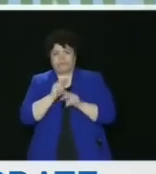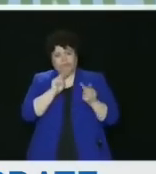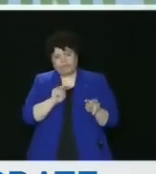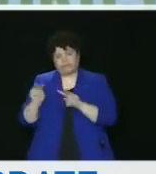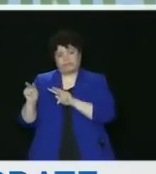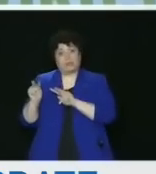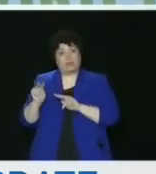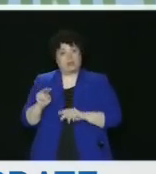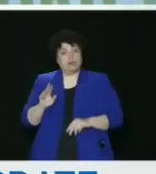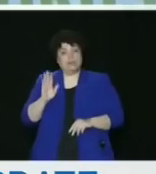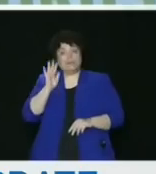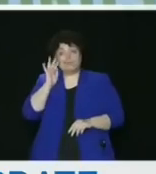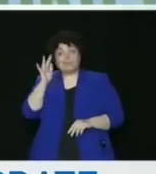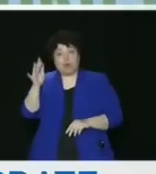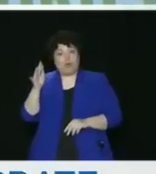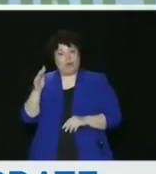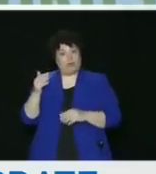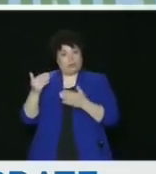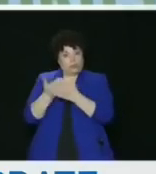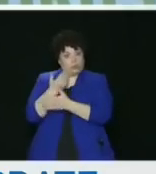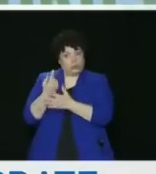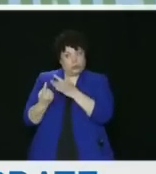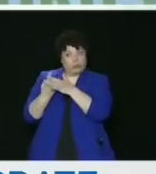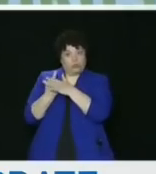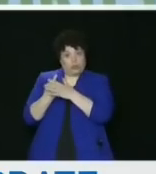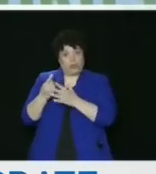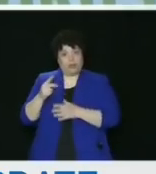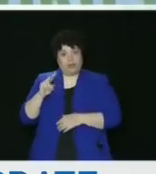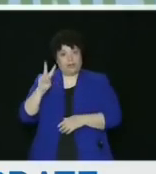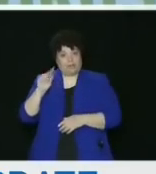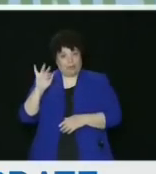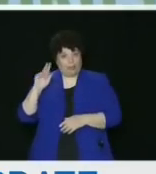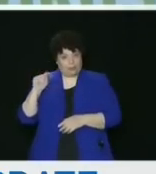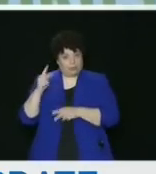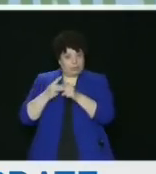other variants, for example.